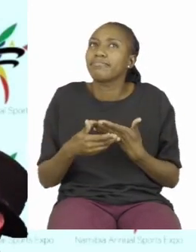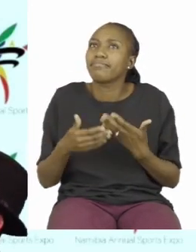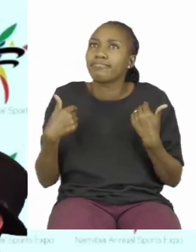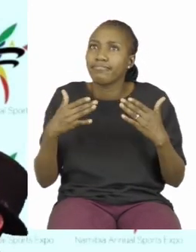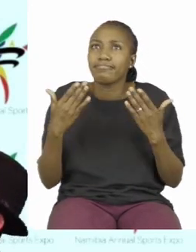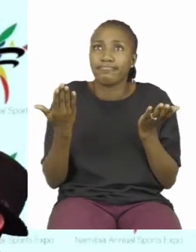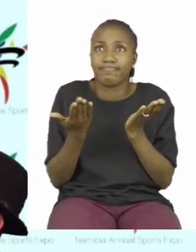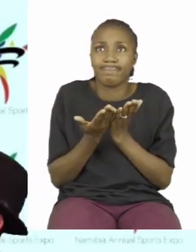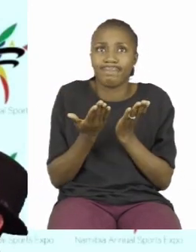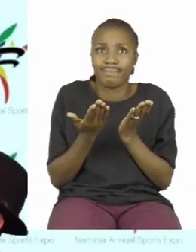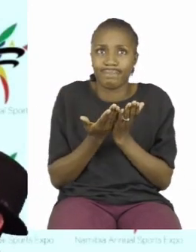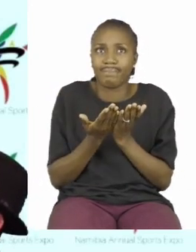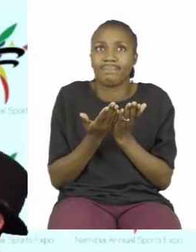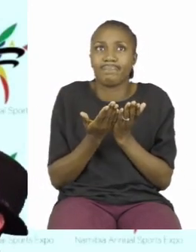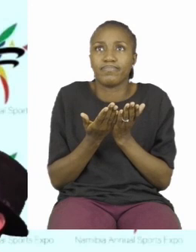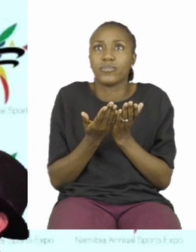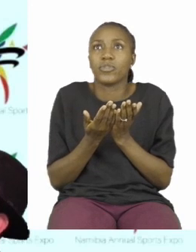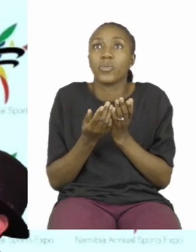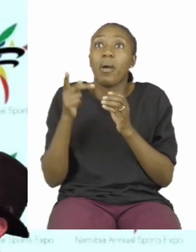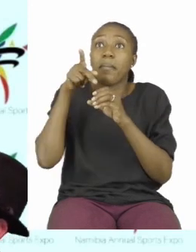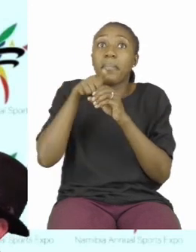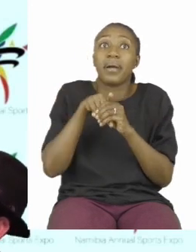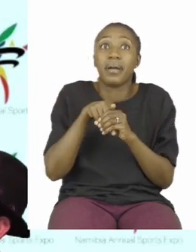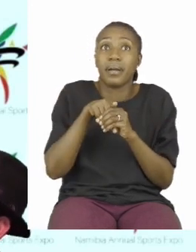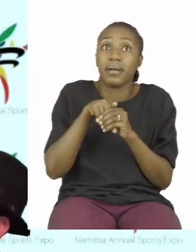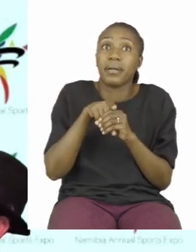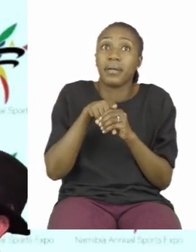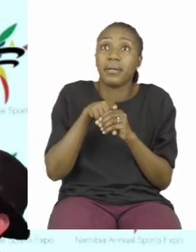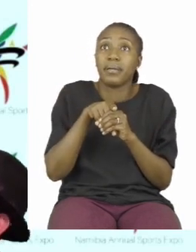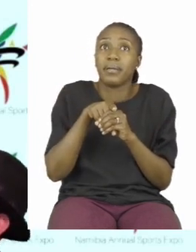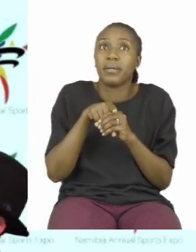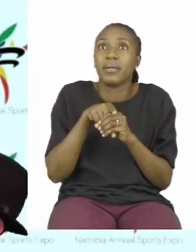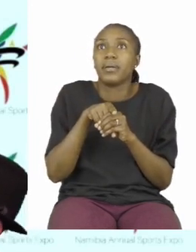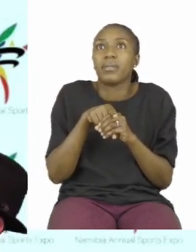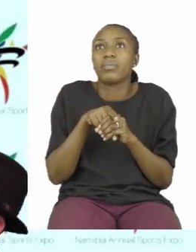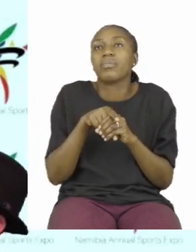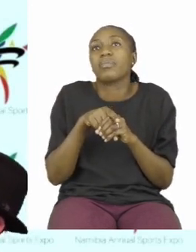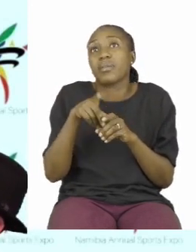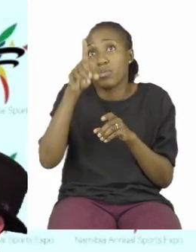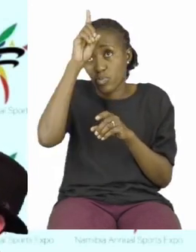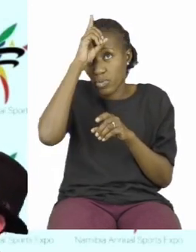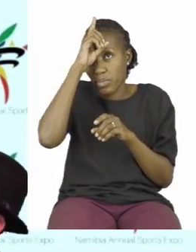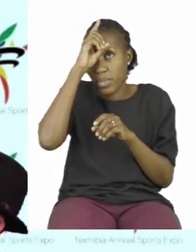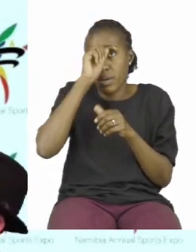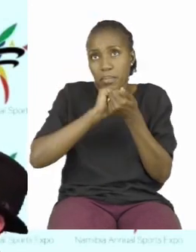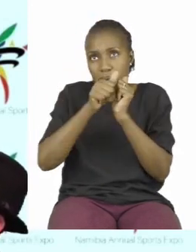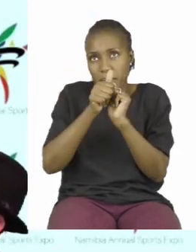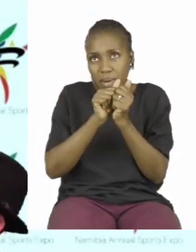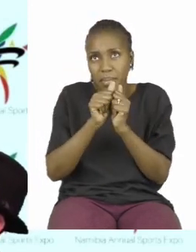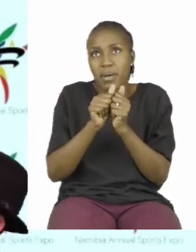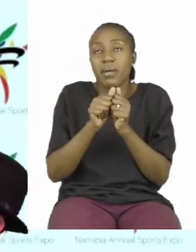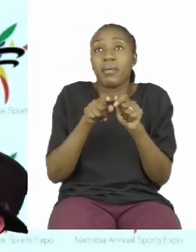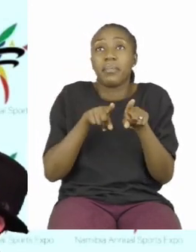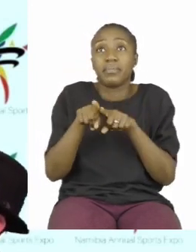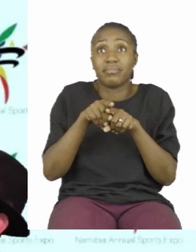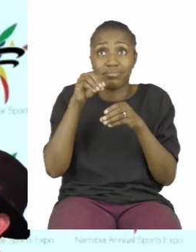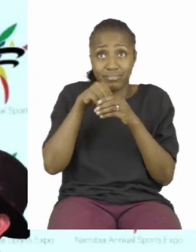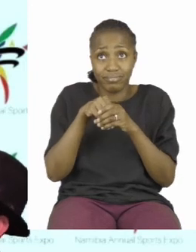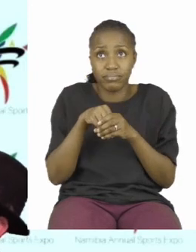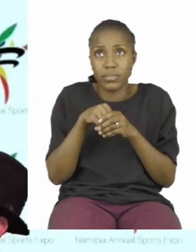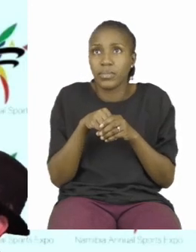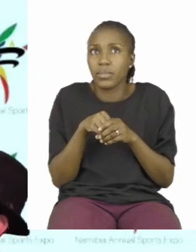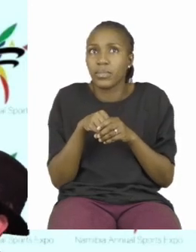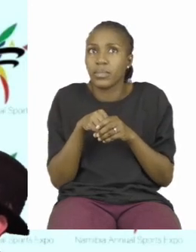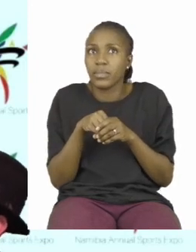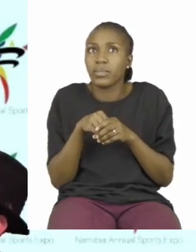there, and she went to go participate in the Bremen Championships in Germany. And there we could see